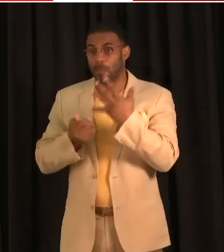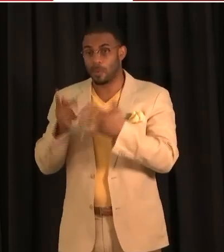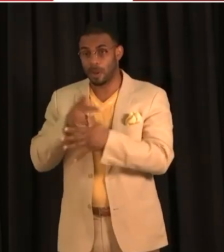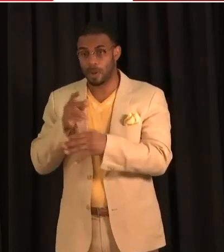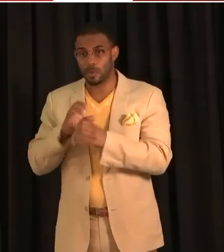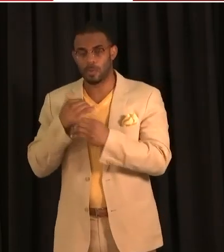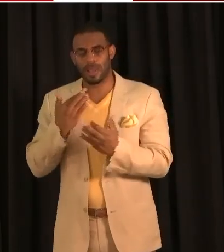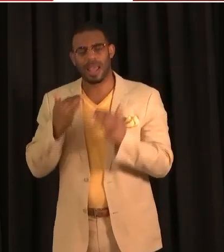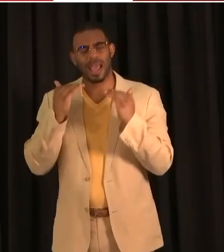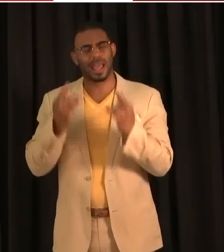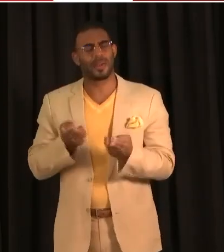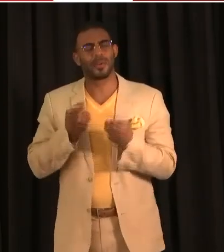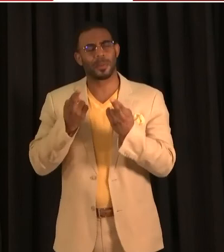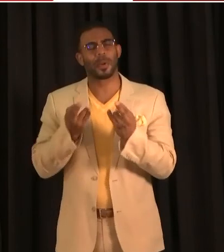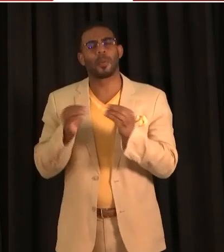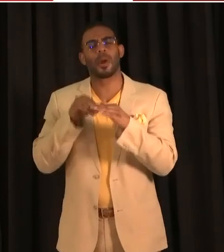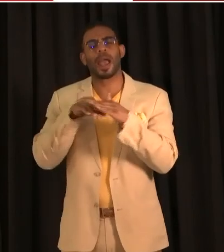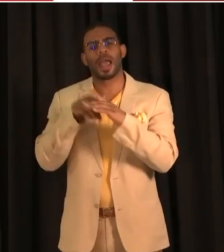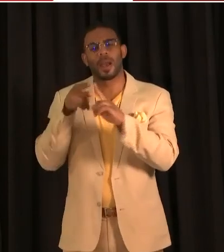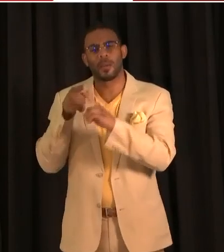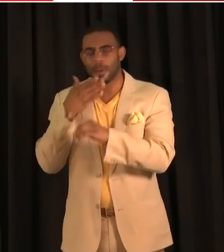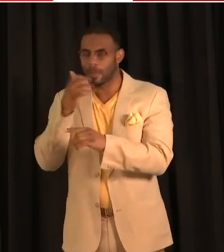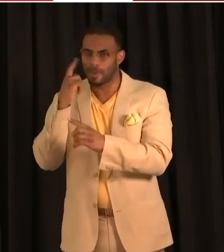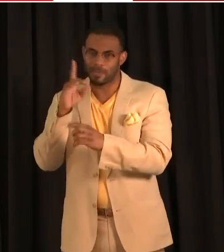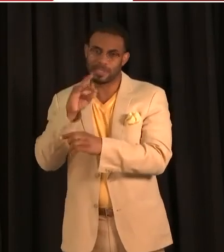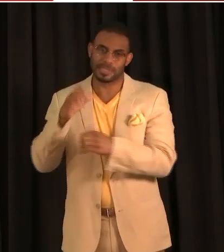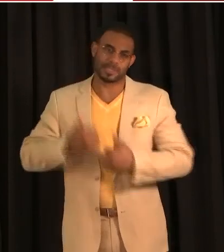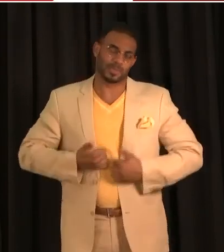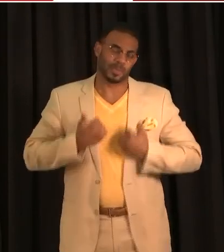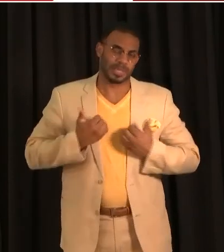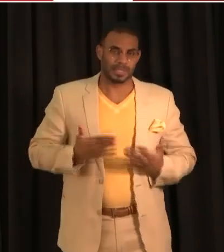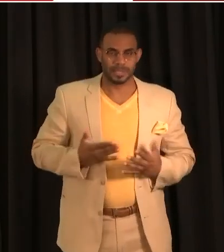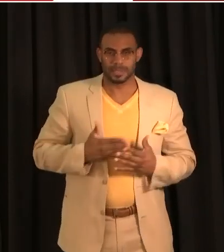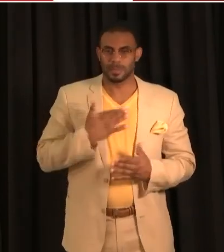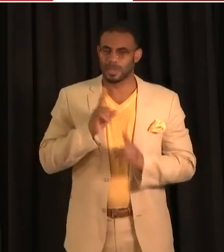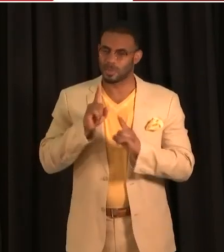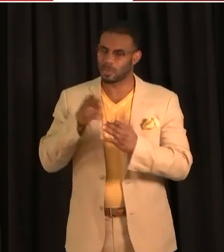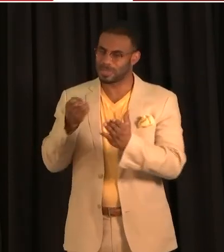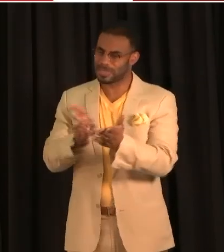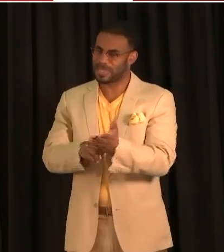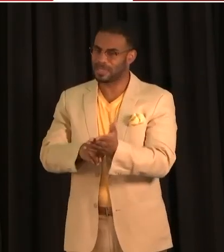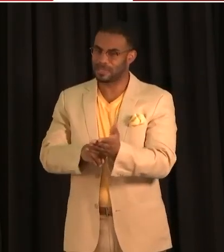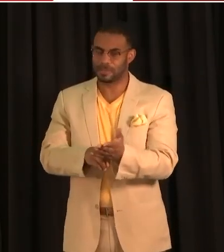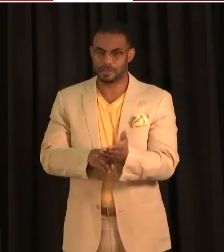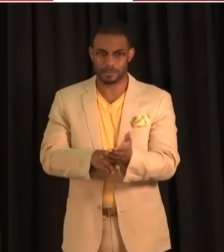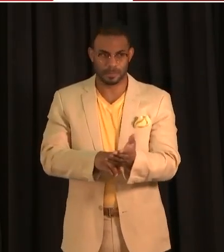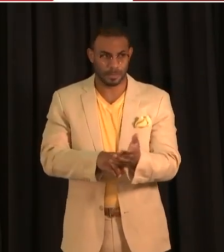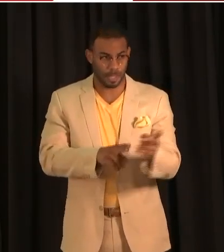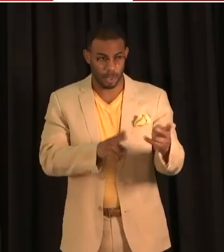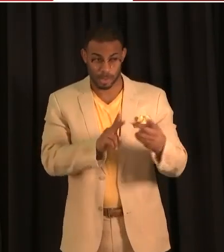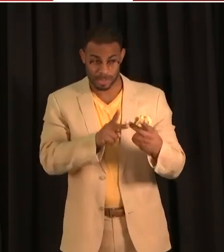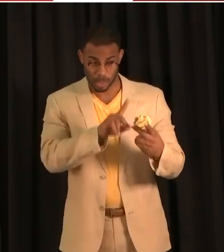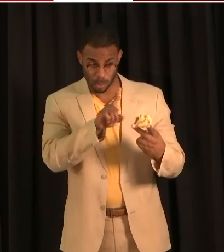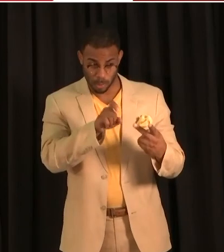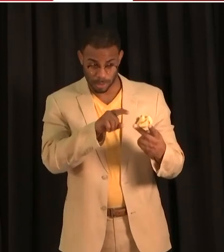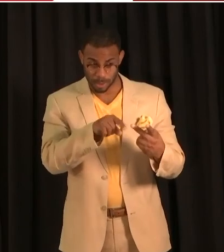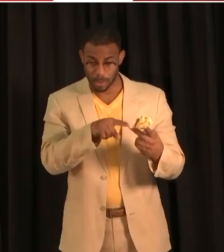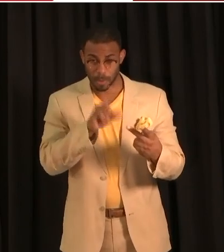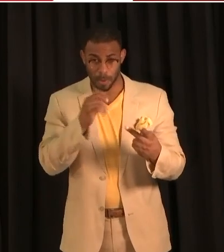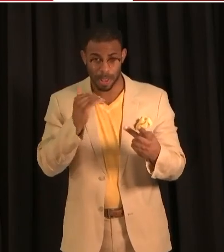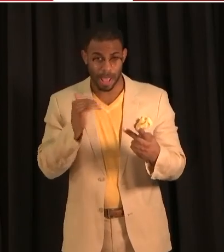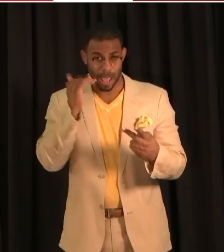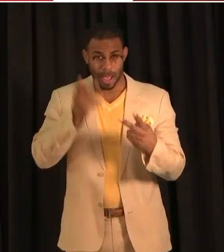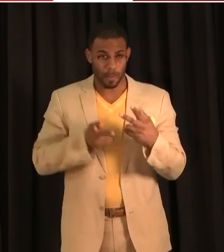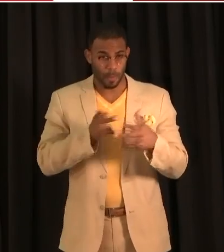priority groups, we highly recommend it. The more access points, the better for district residents. Thank you, Dr. And your second question